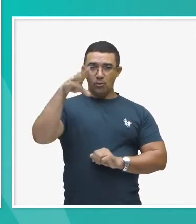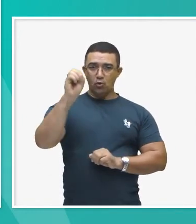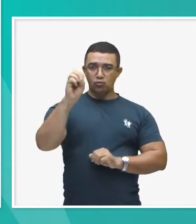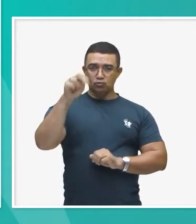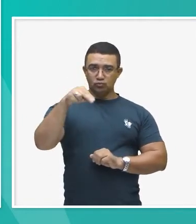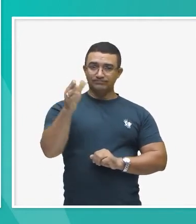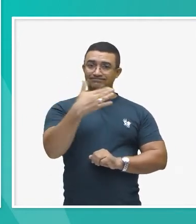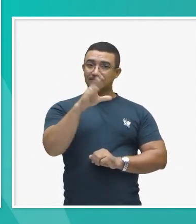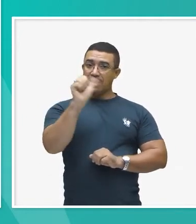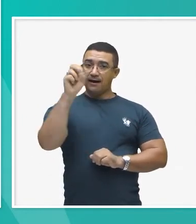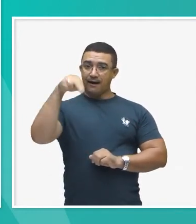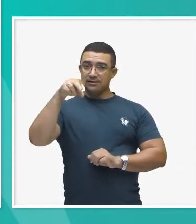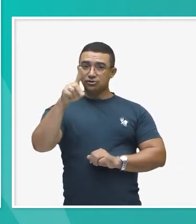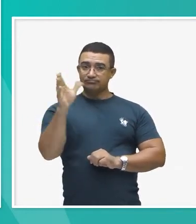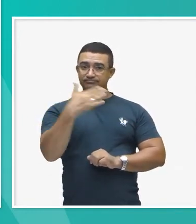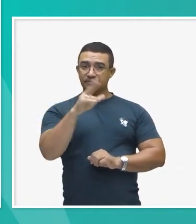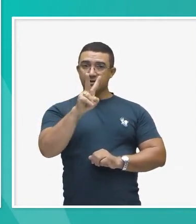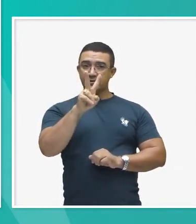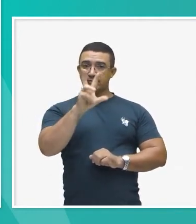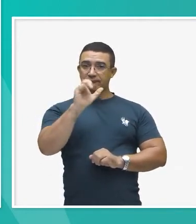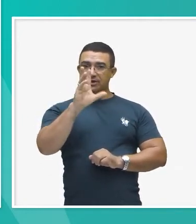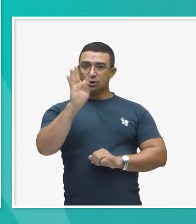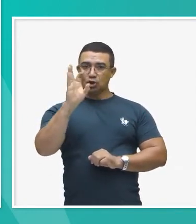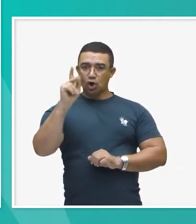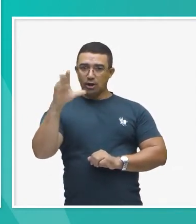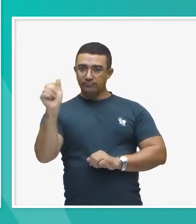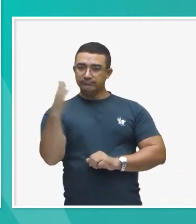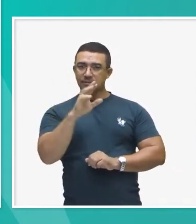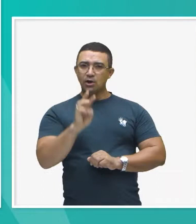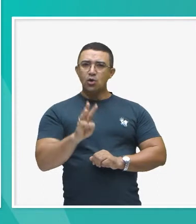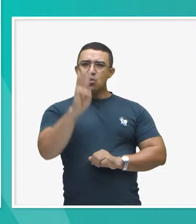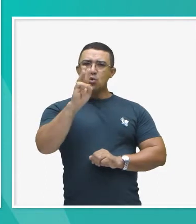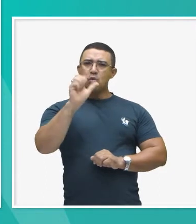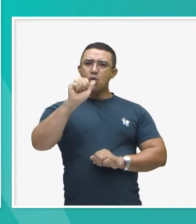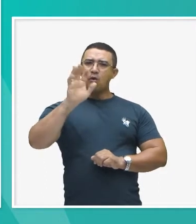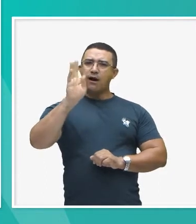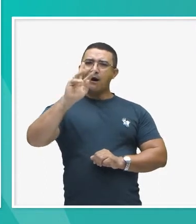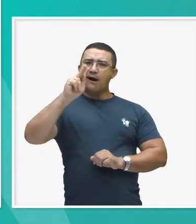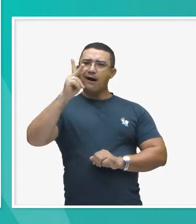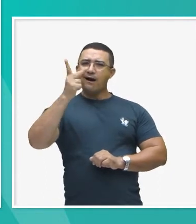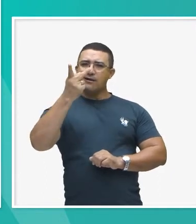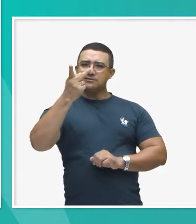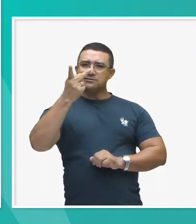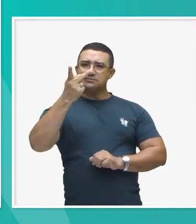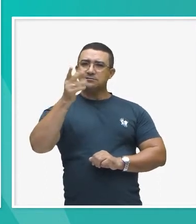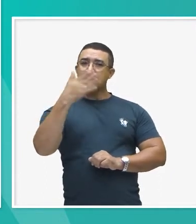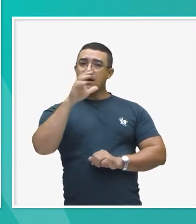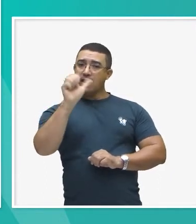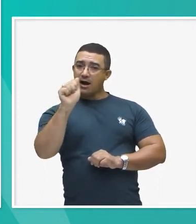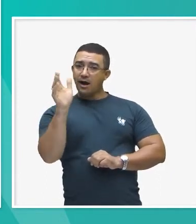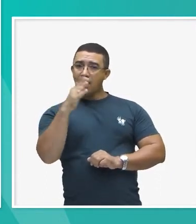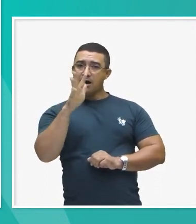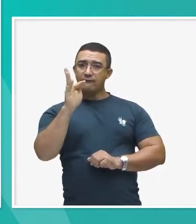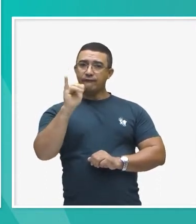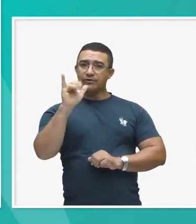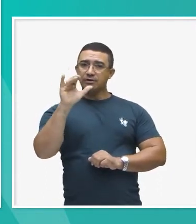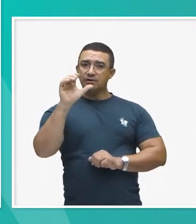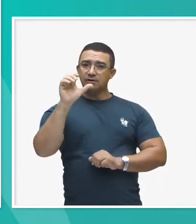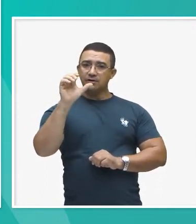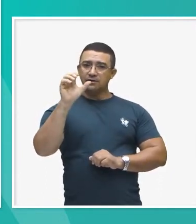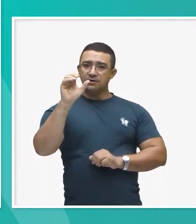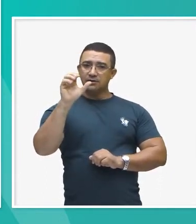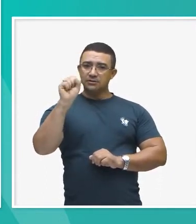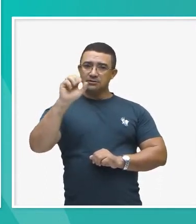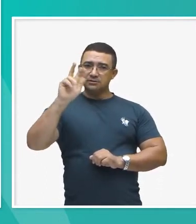the north of the Pacific Ocean. Solomon and Victoria argues with the Japanese vessels.